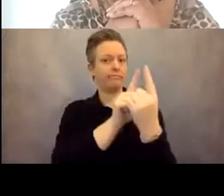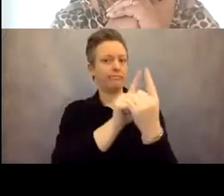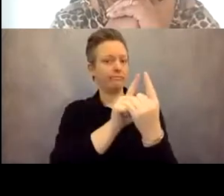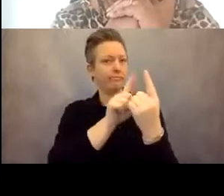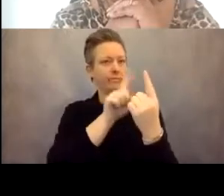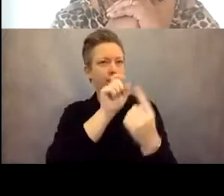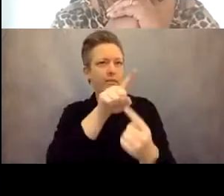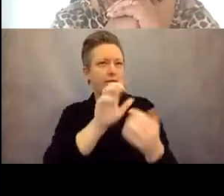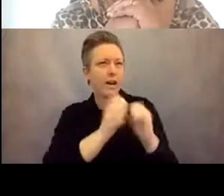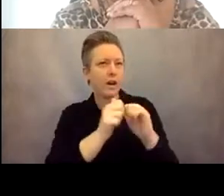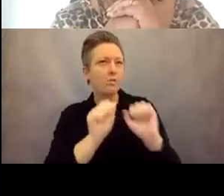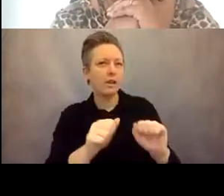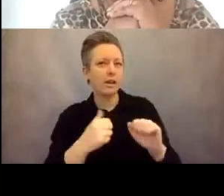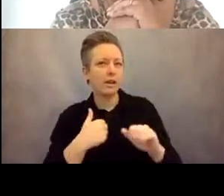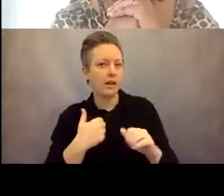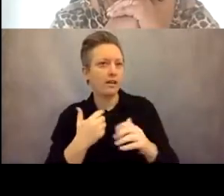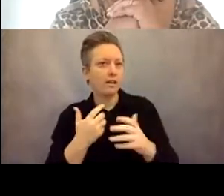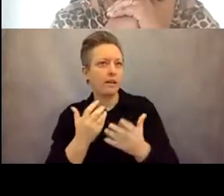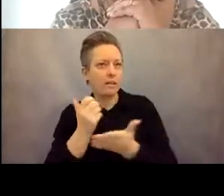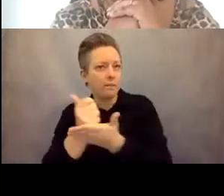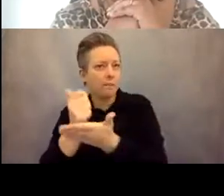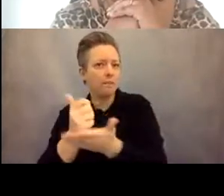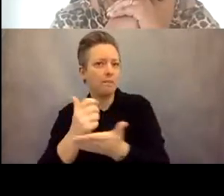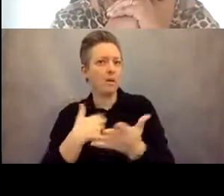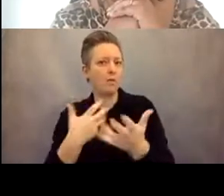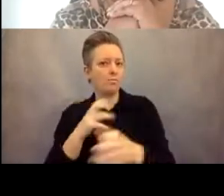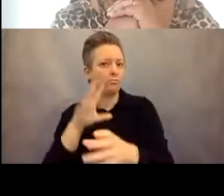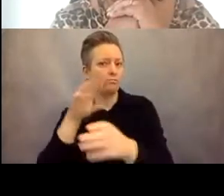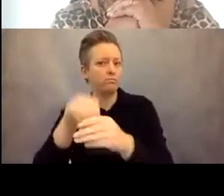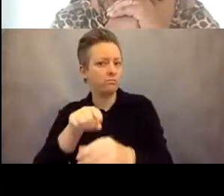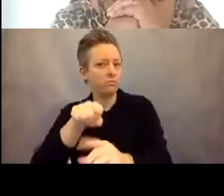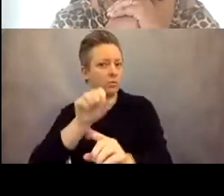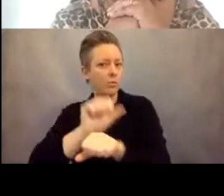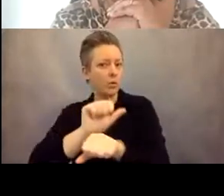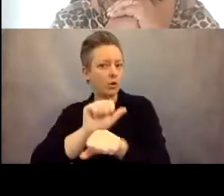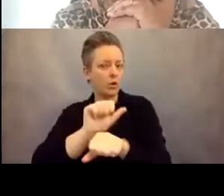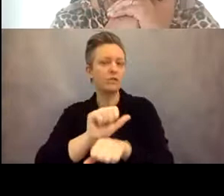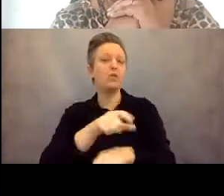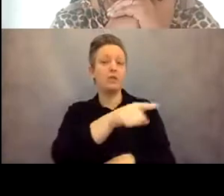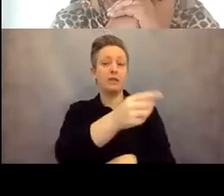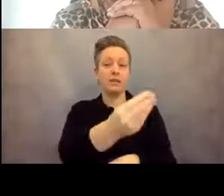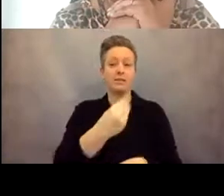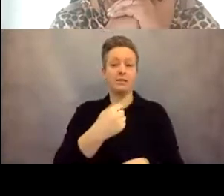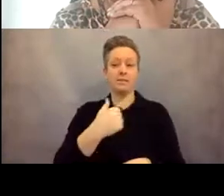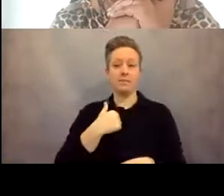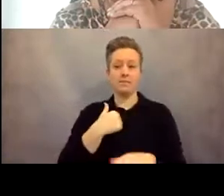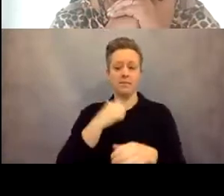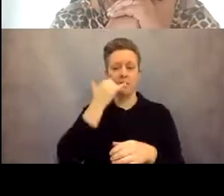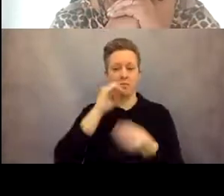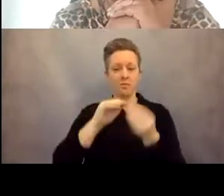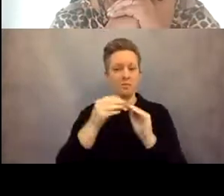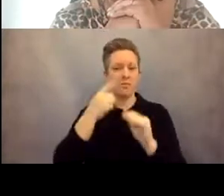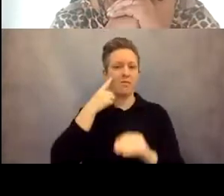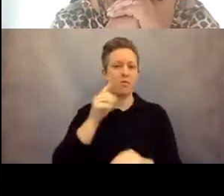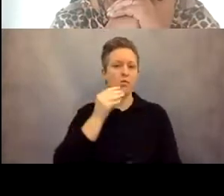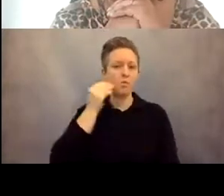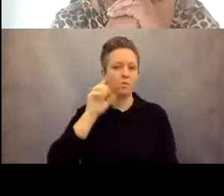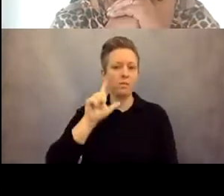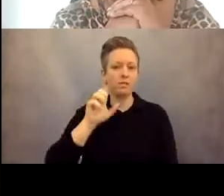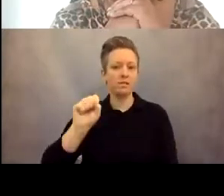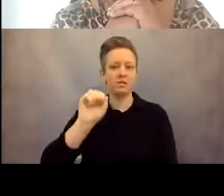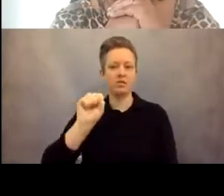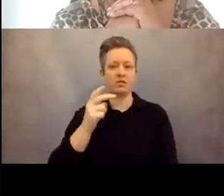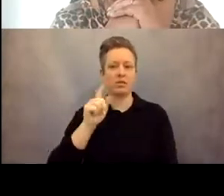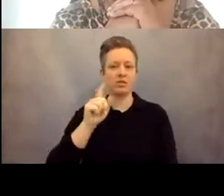homeless shelter's director. And that's when I started volunteering at age 18, spending the nights regularly volunteering in a homeless shelter. I went on to work